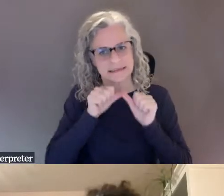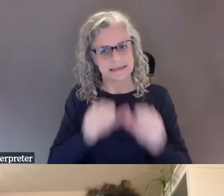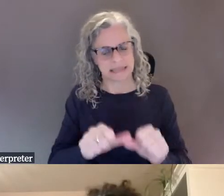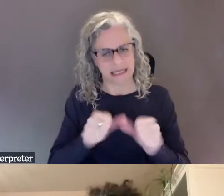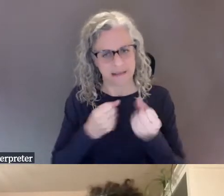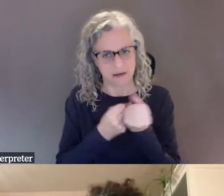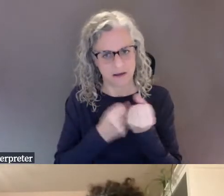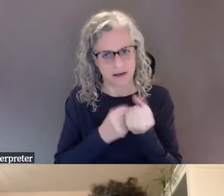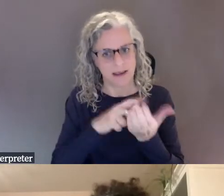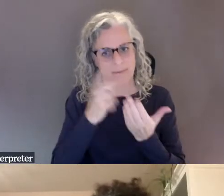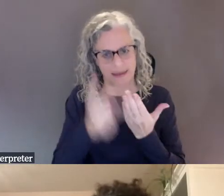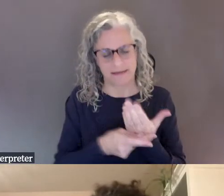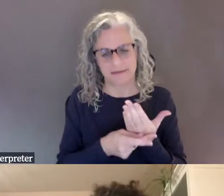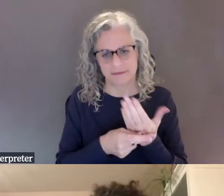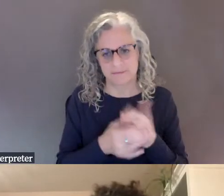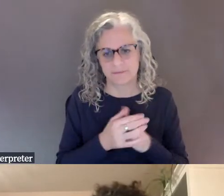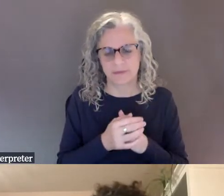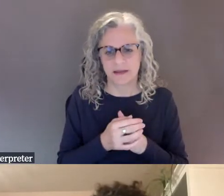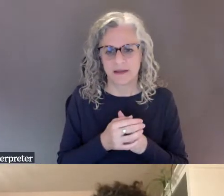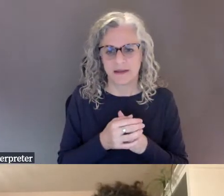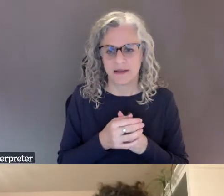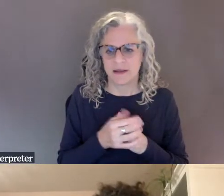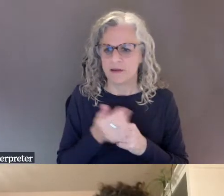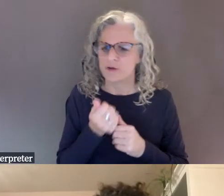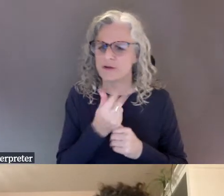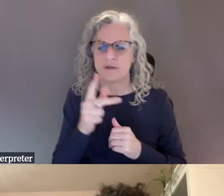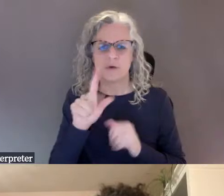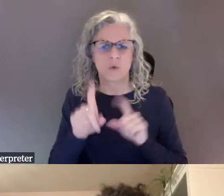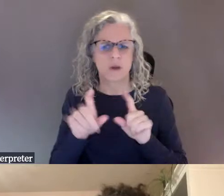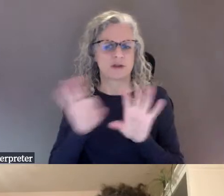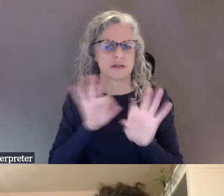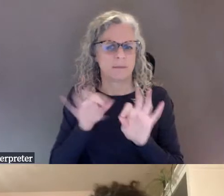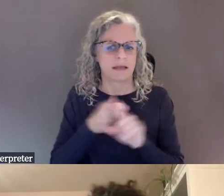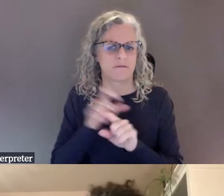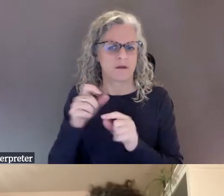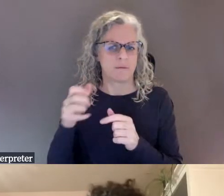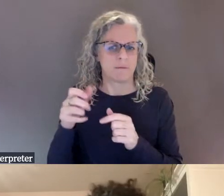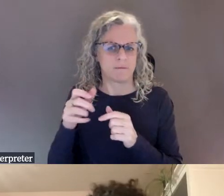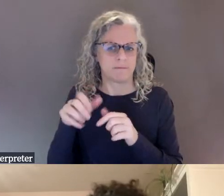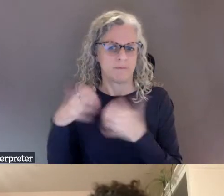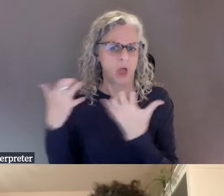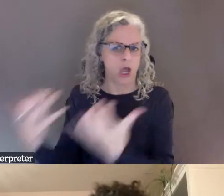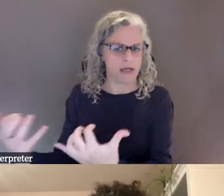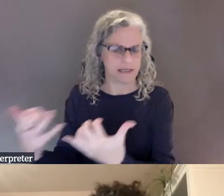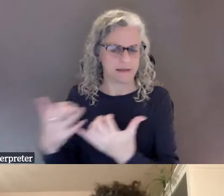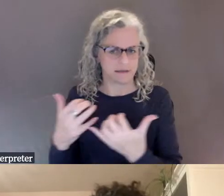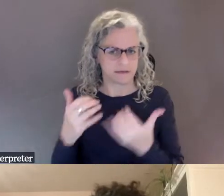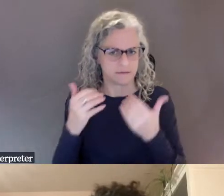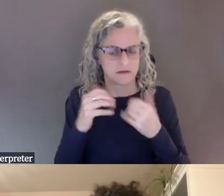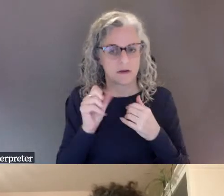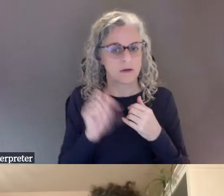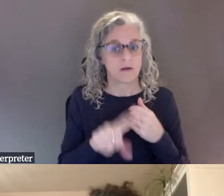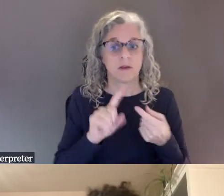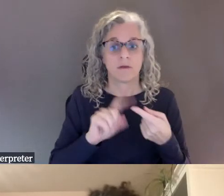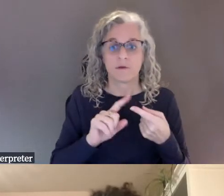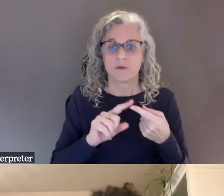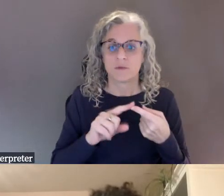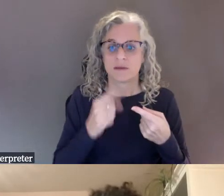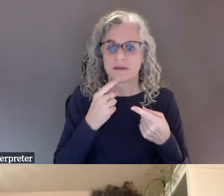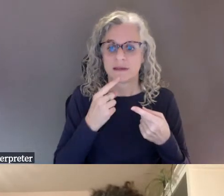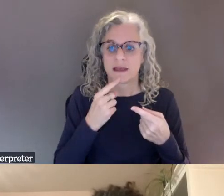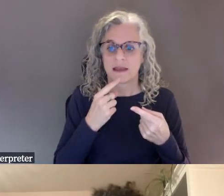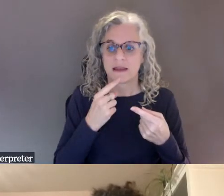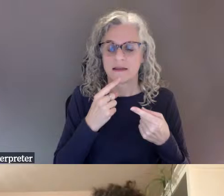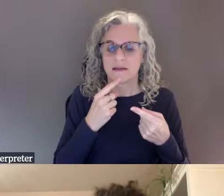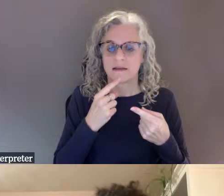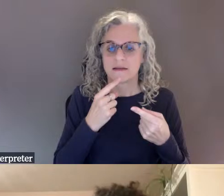long term. So I just have a couple questions from the audience I'm going to ask you all. And the first one is, maybe I'll just pose